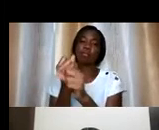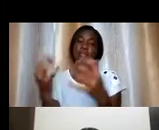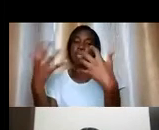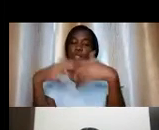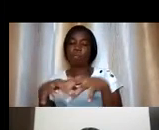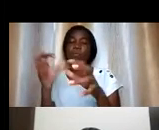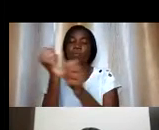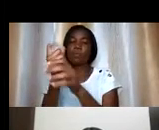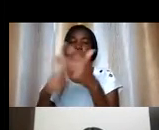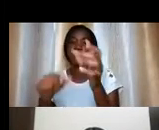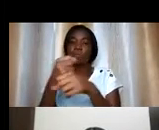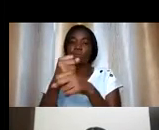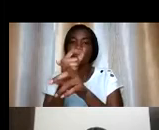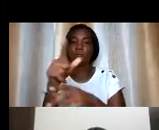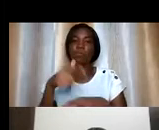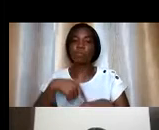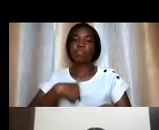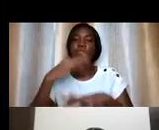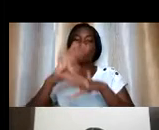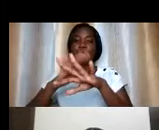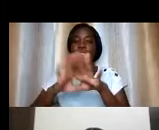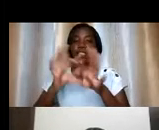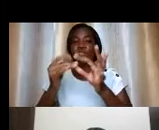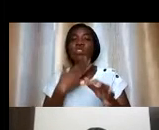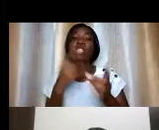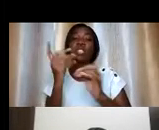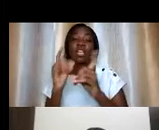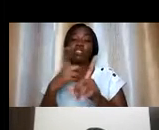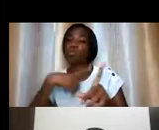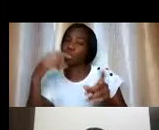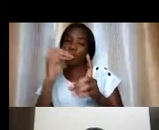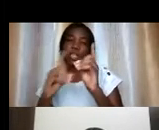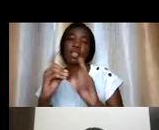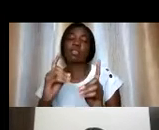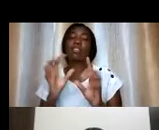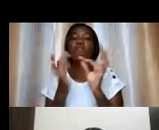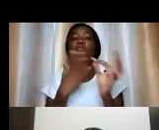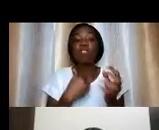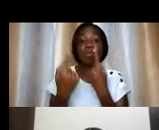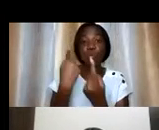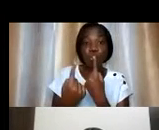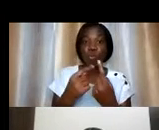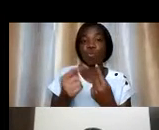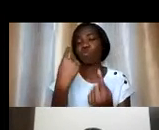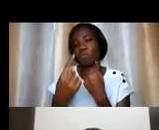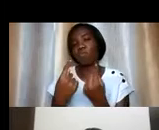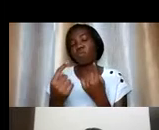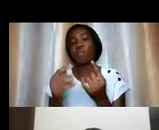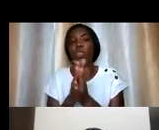good. If you like dancing, go dance. You like cooking, go cook. Walk, spend time with your